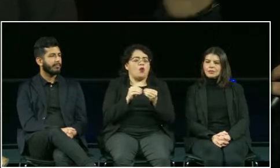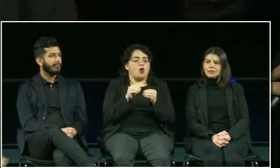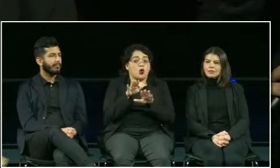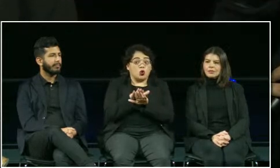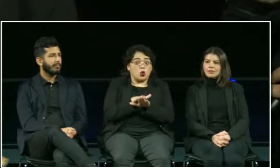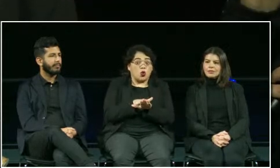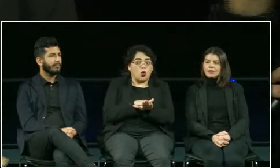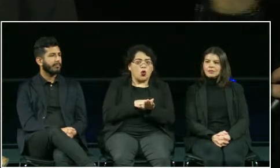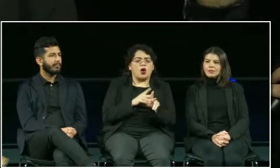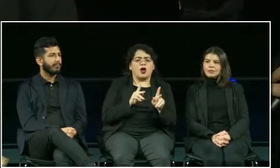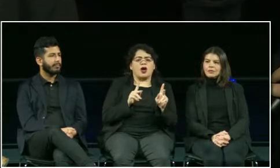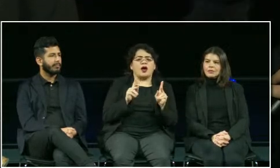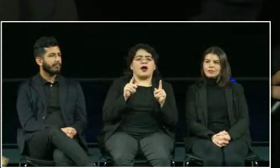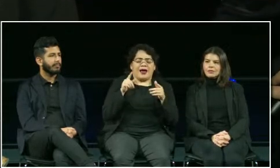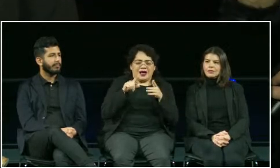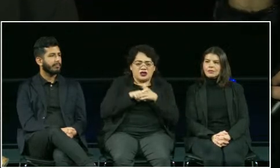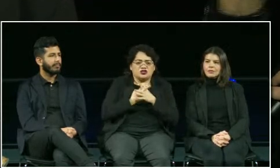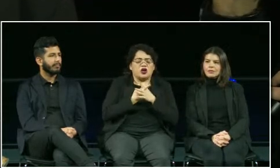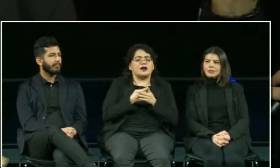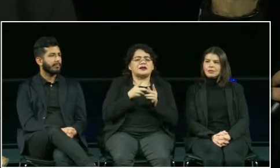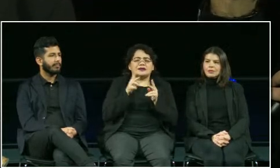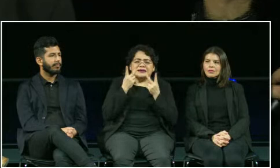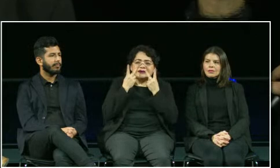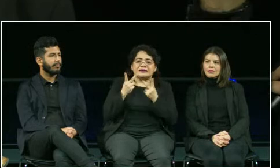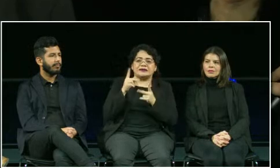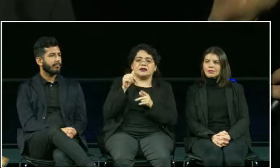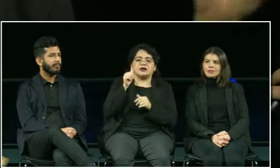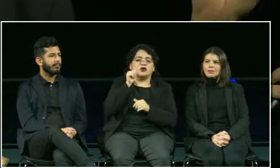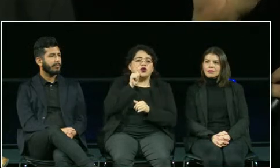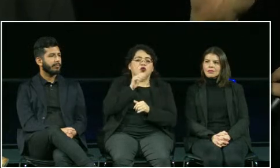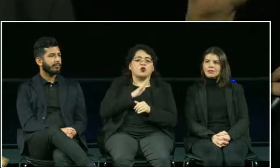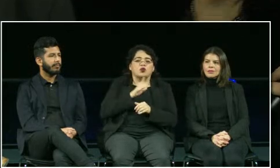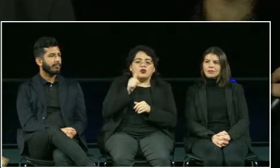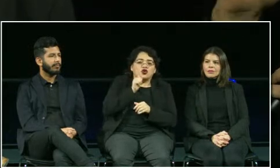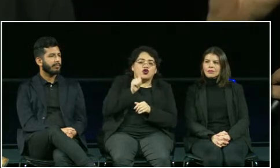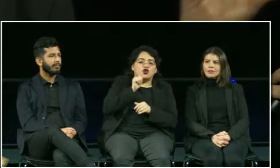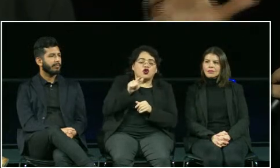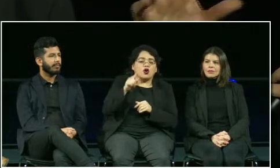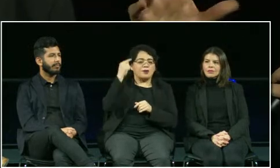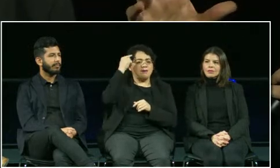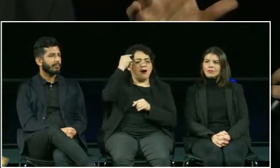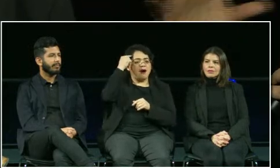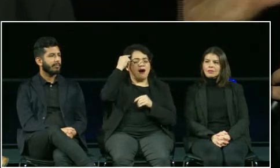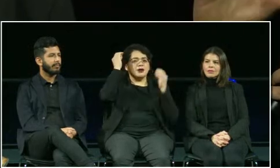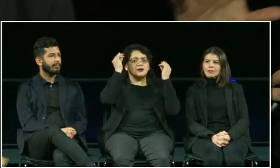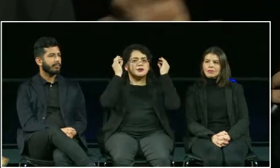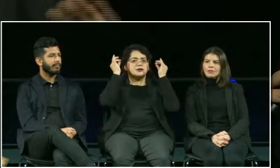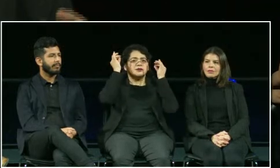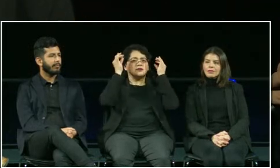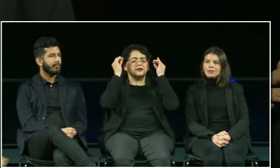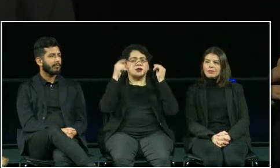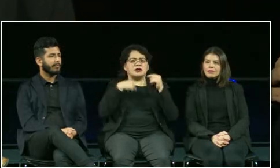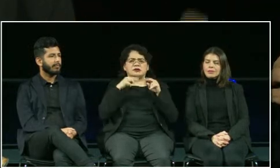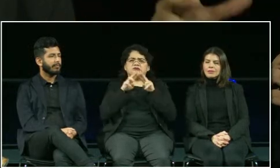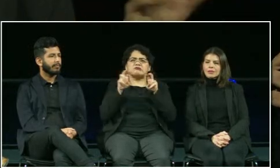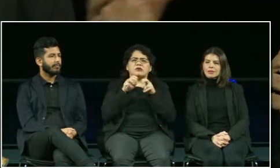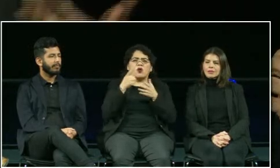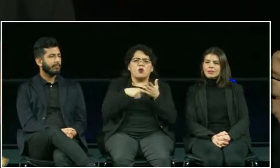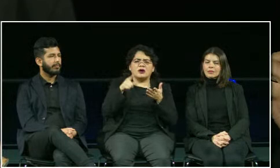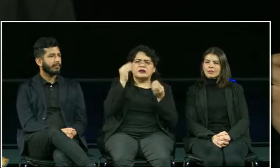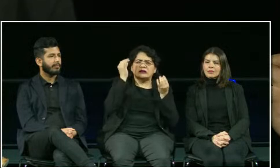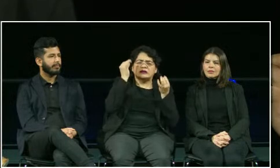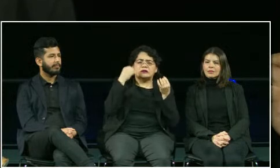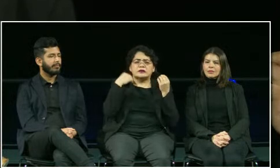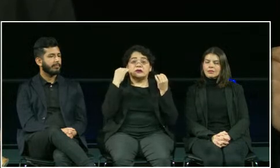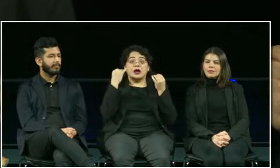audience is going in the brain of this girl. So we knew that the pace has to be slow. But if we do